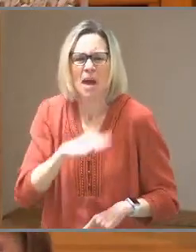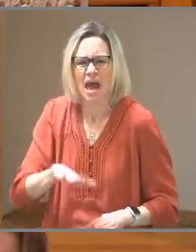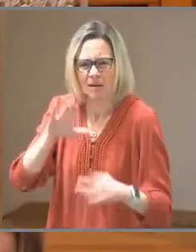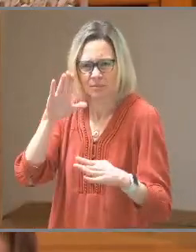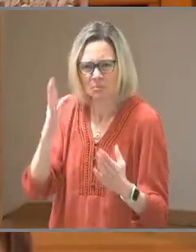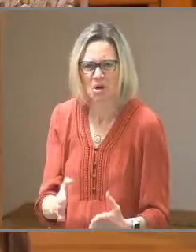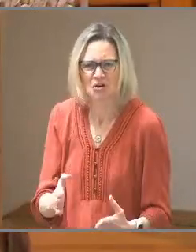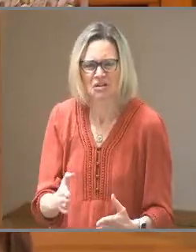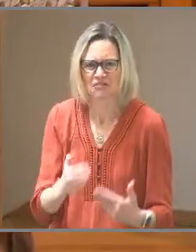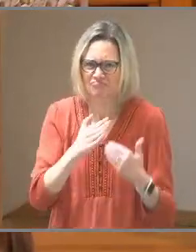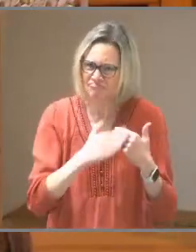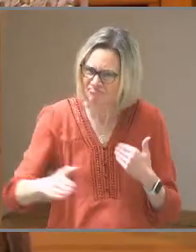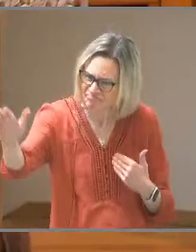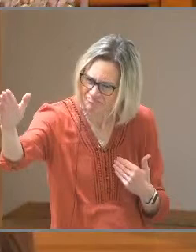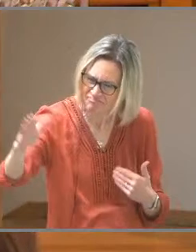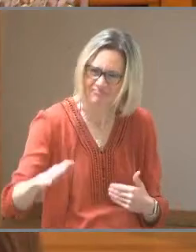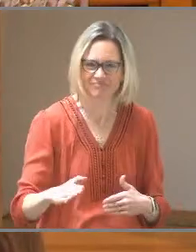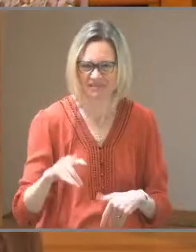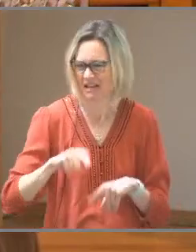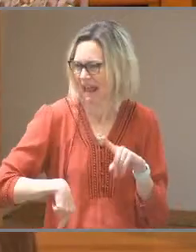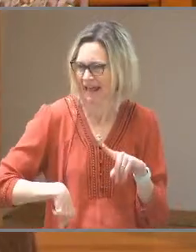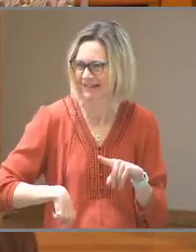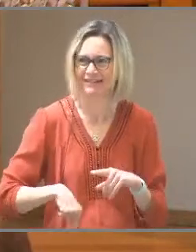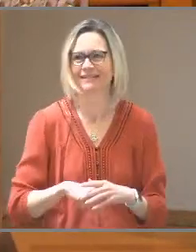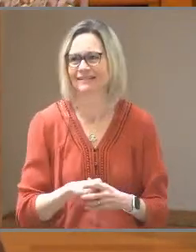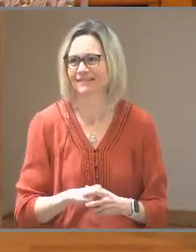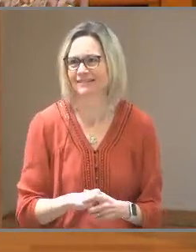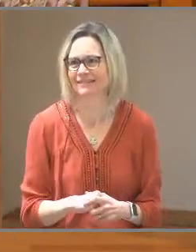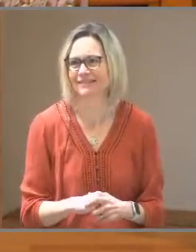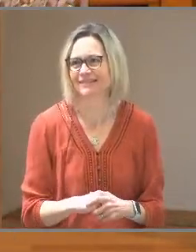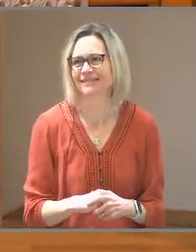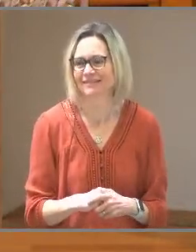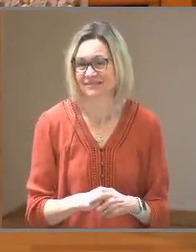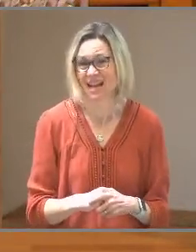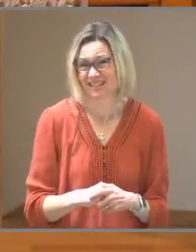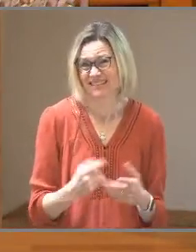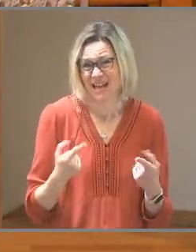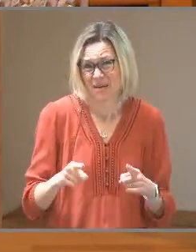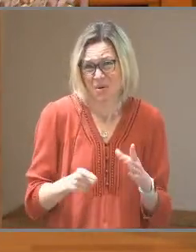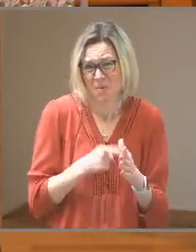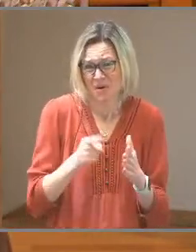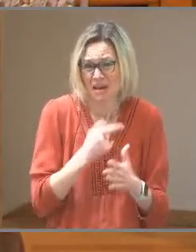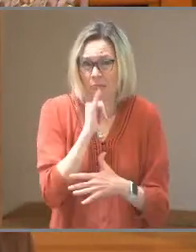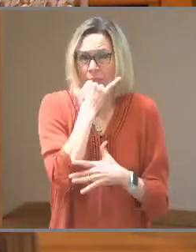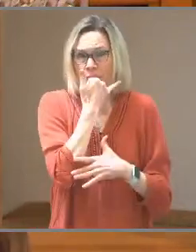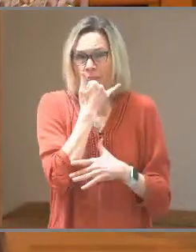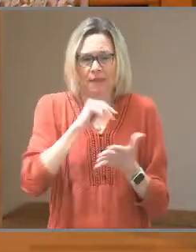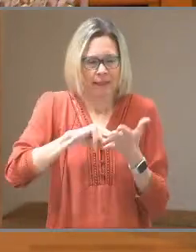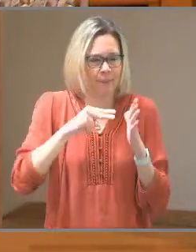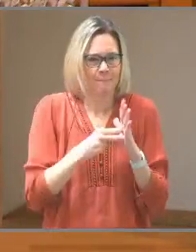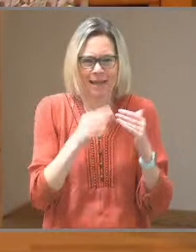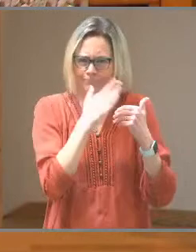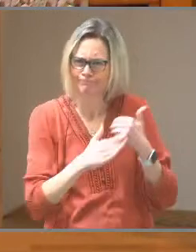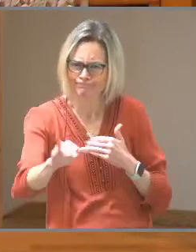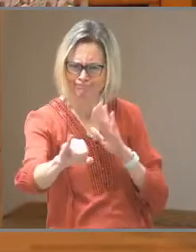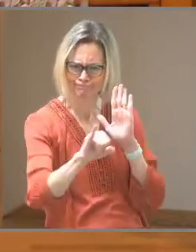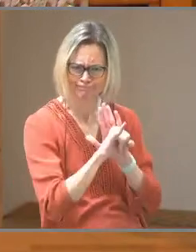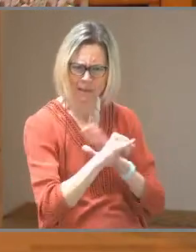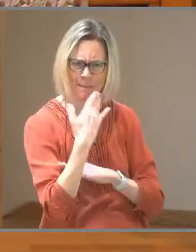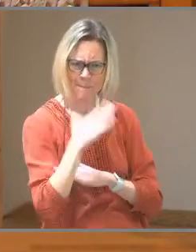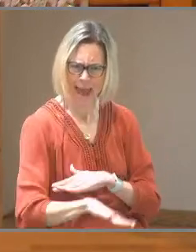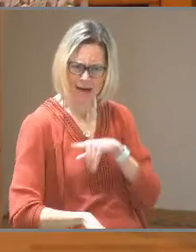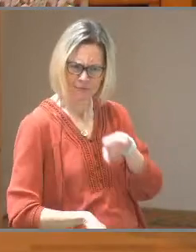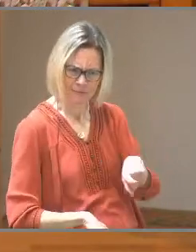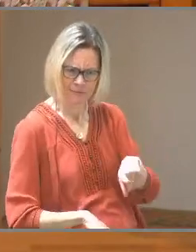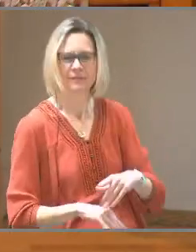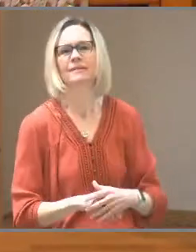them, that person. Just because they did one time something wrong, it doesn't mean that we are going to identify as something